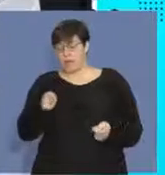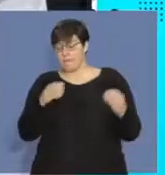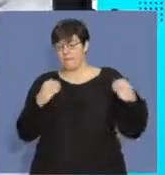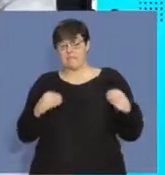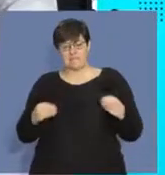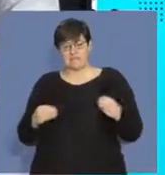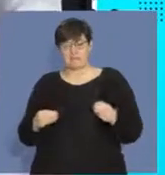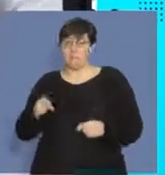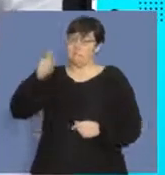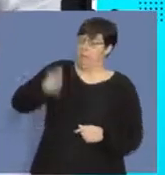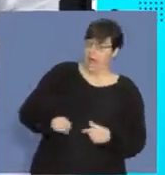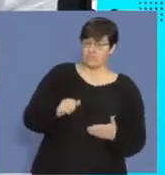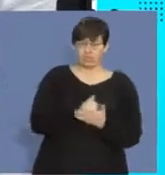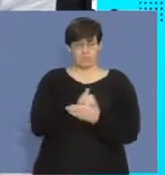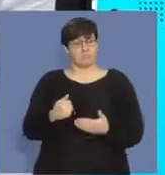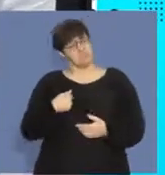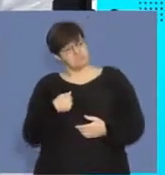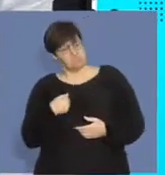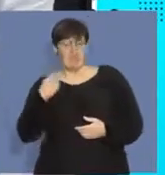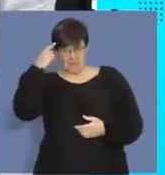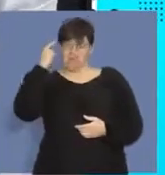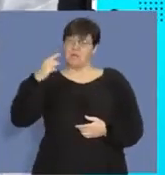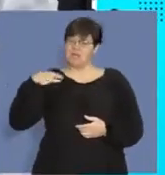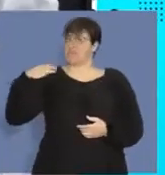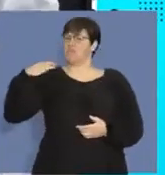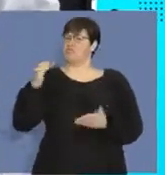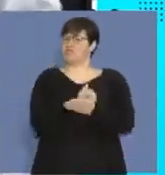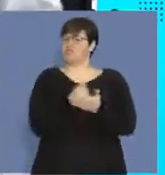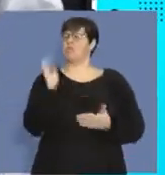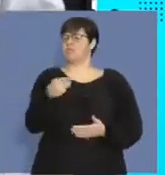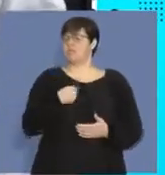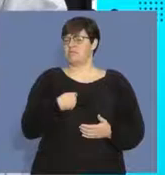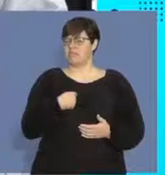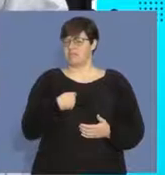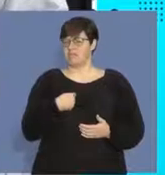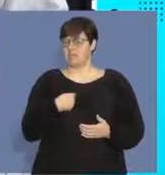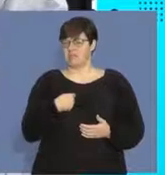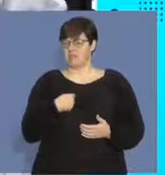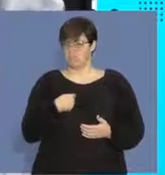is not compulsory for it to register, wishes to do voluntary registration,